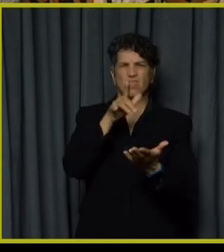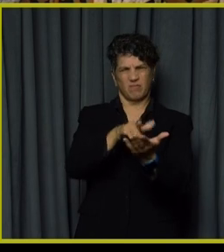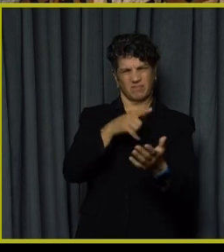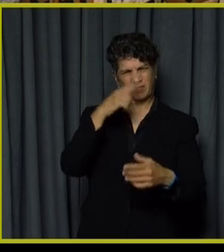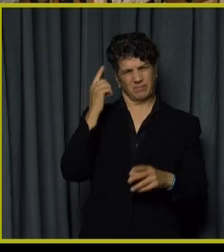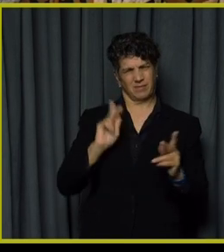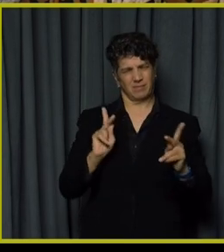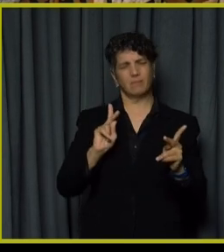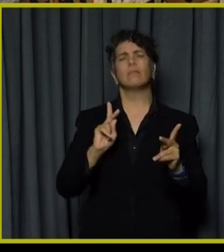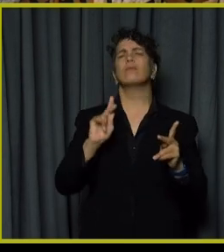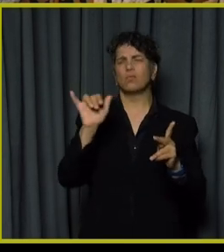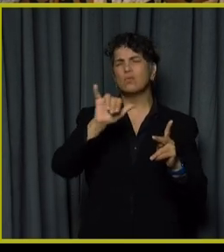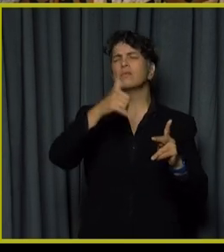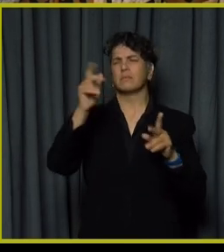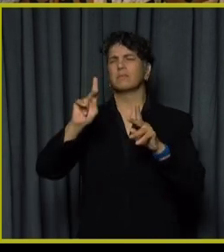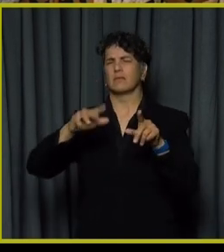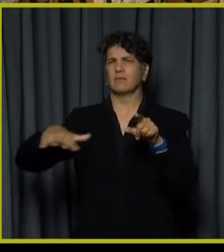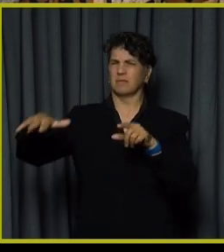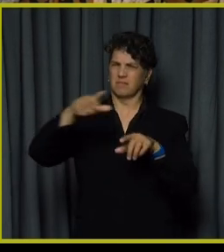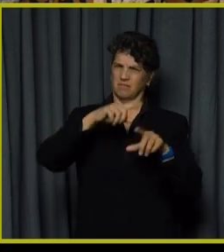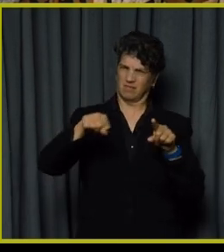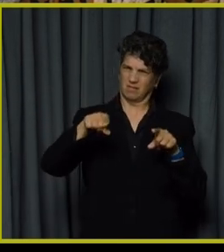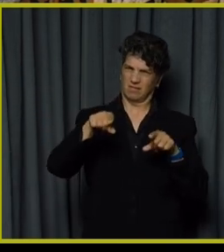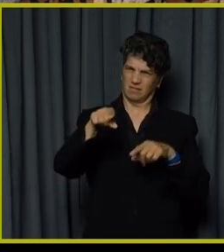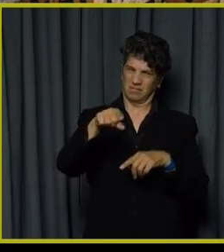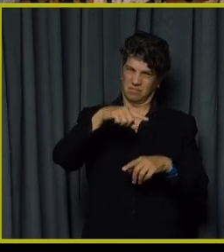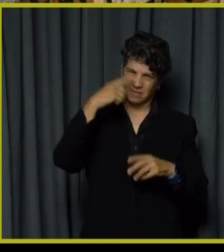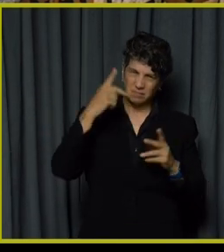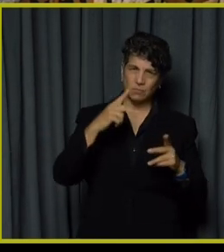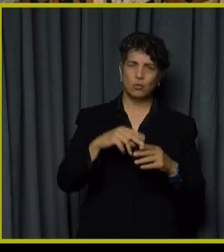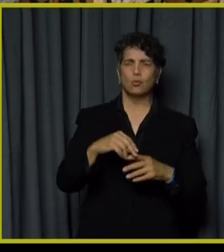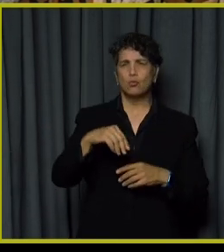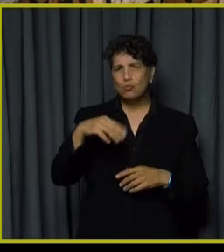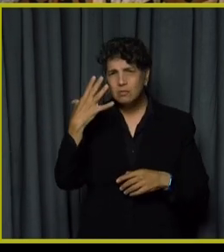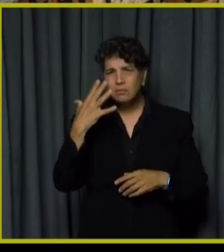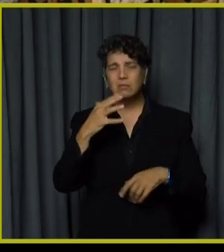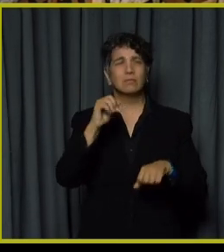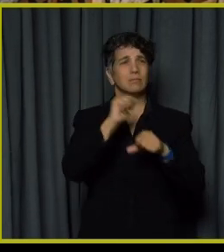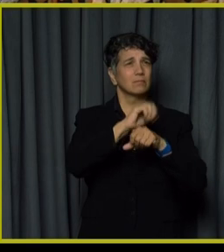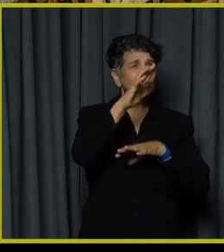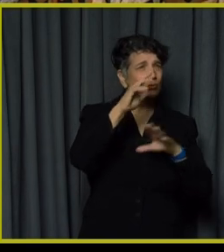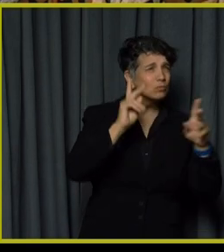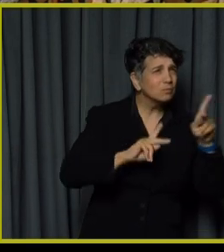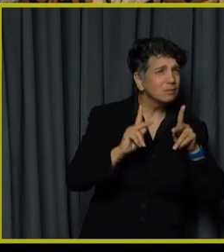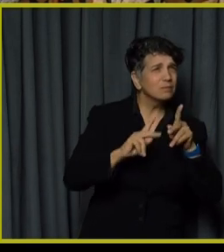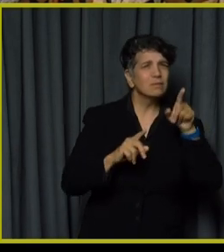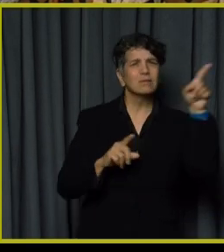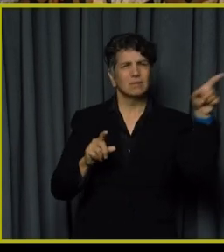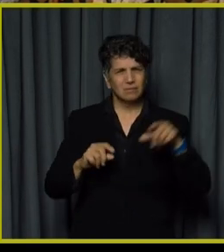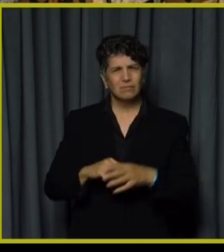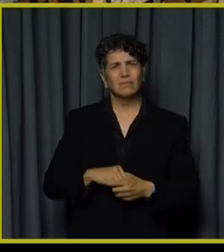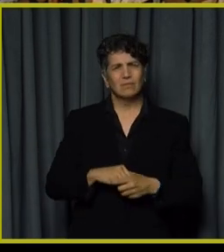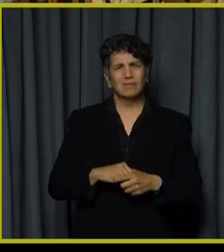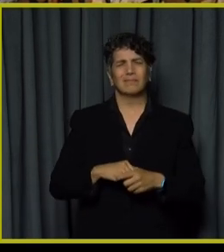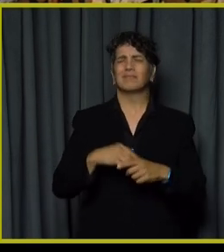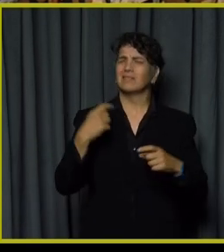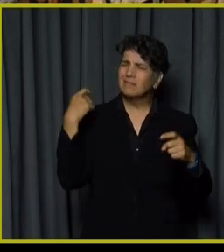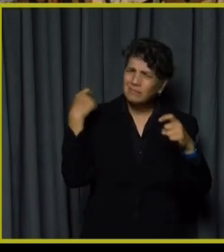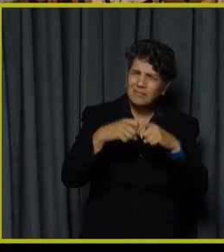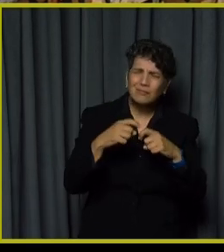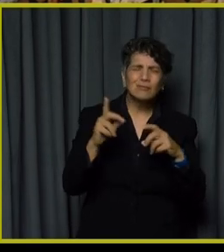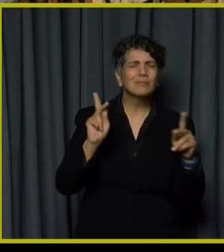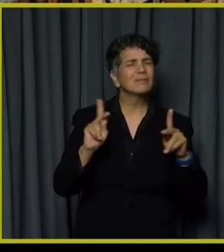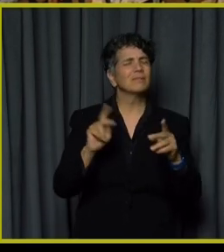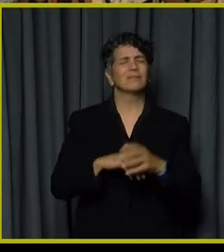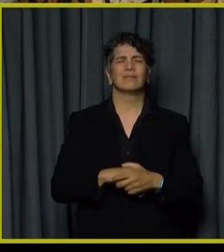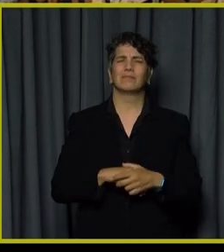white people, Appalachian people, Latino people, people who work in the buildings when the buildings are closed, who are